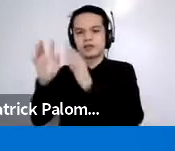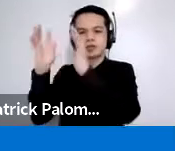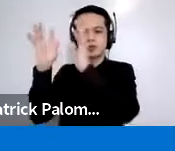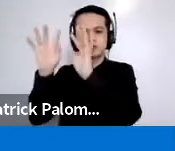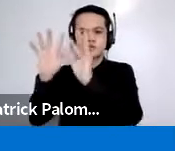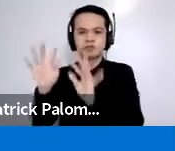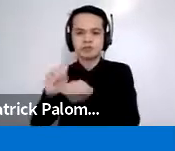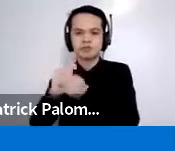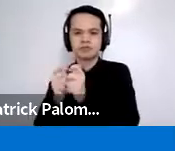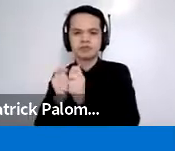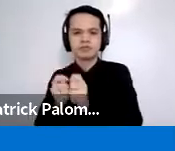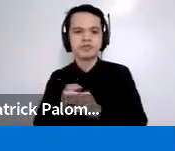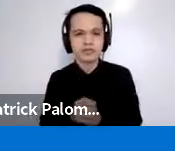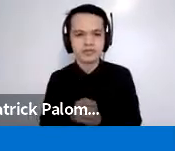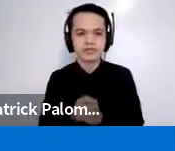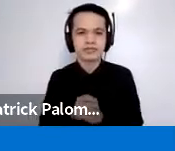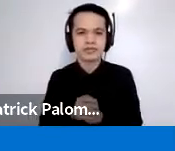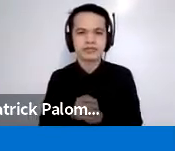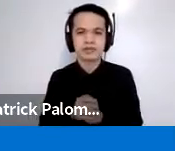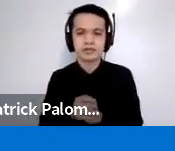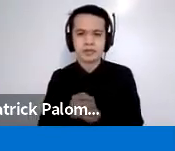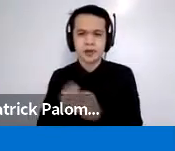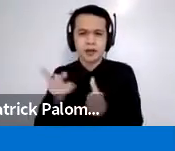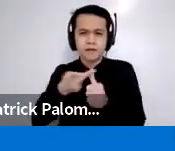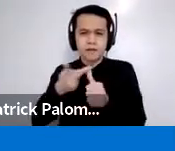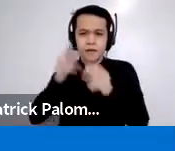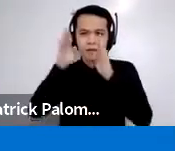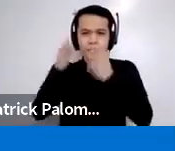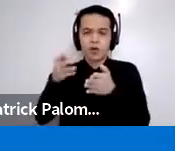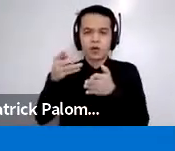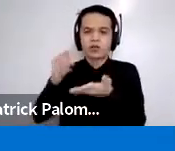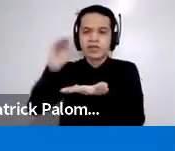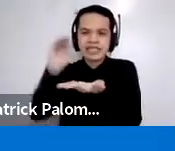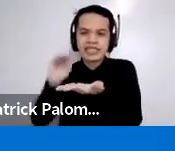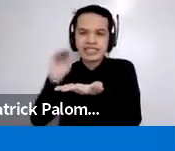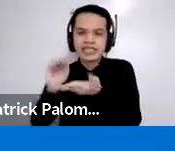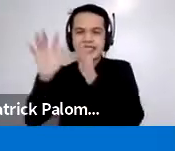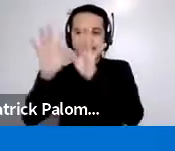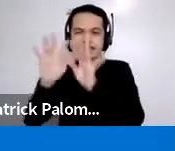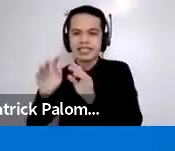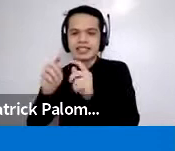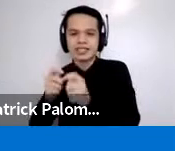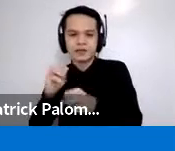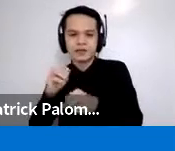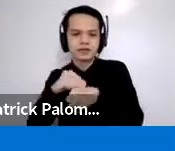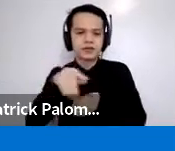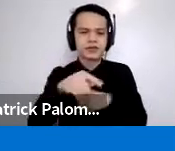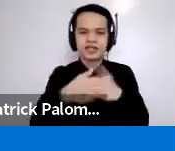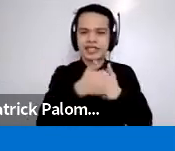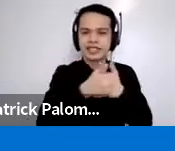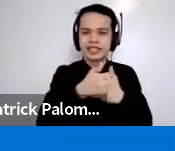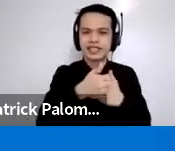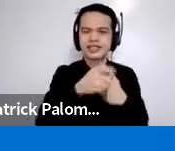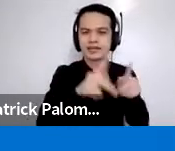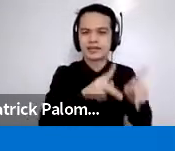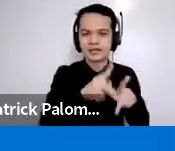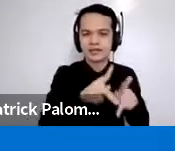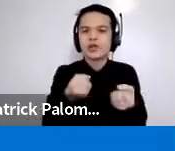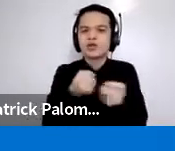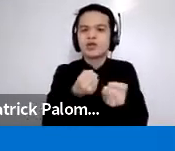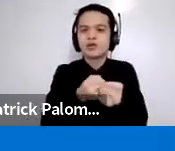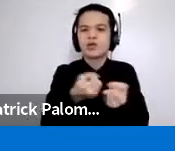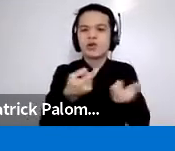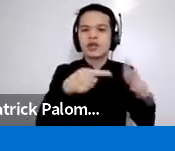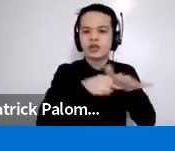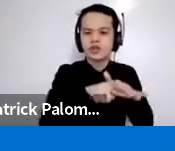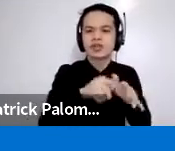Our primary action to reduce the impact of climate change on the most vulnerable population is to support inclusive disaster risk reduction and